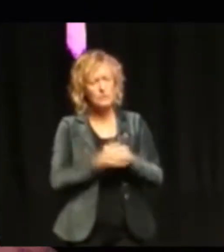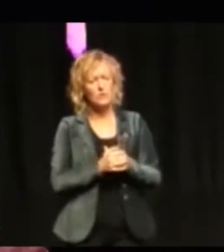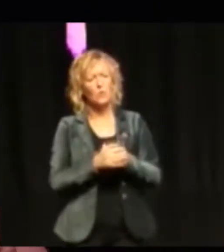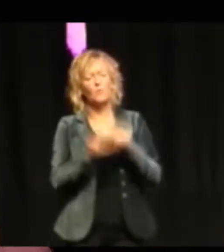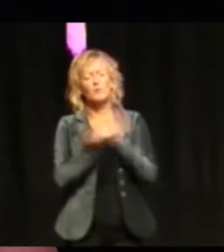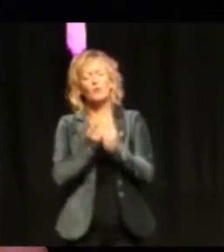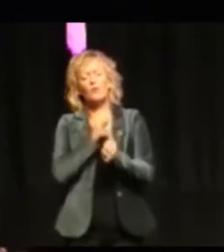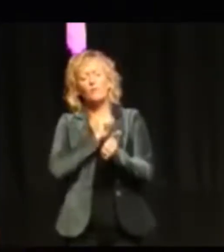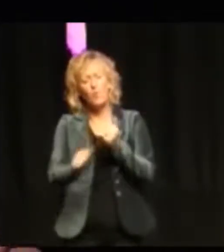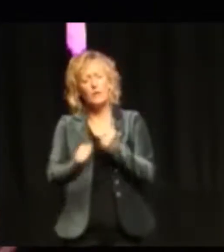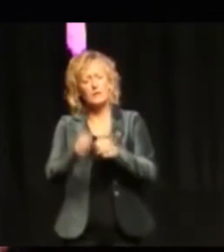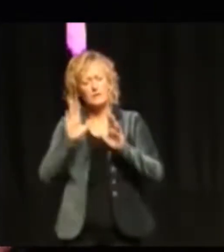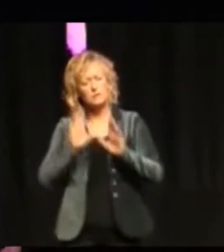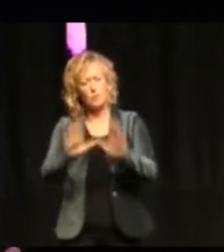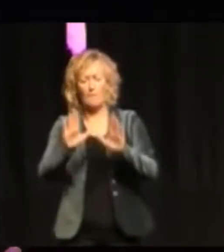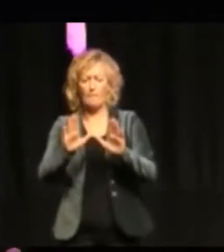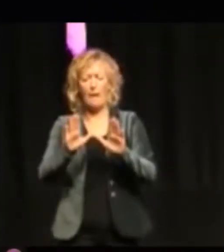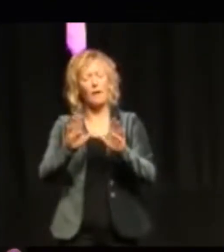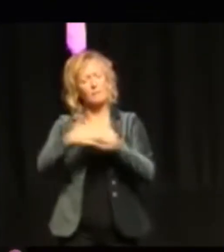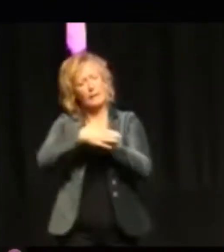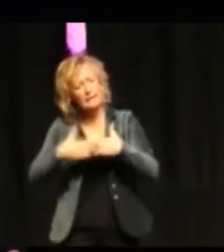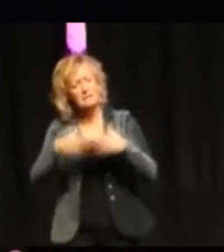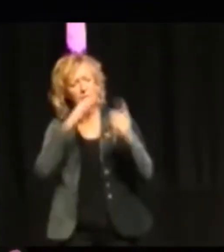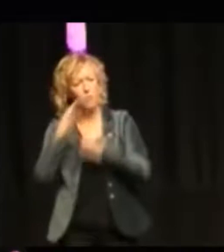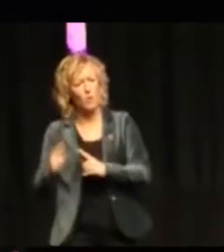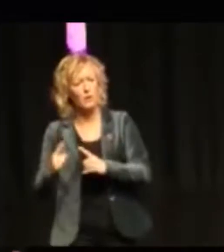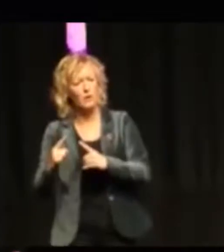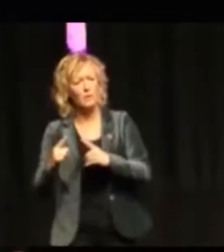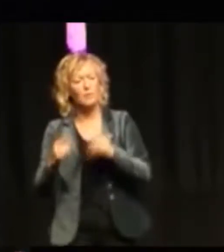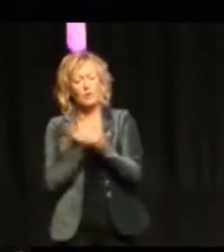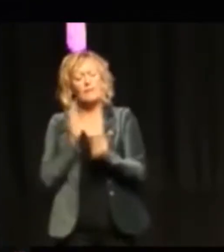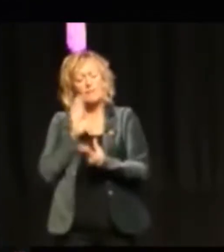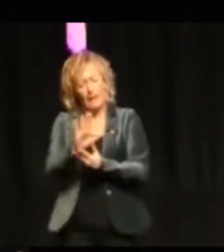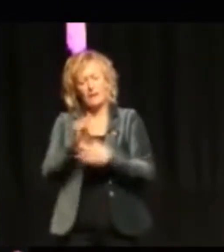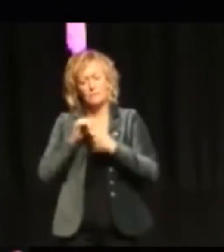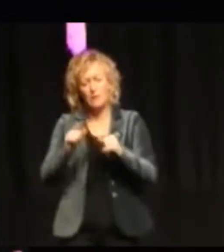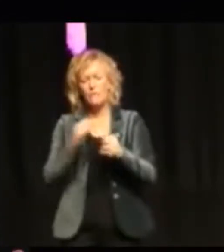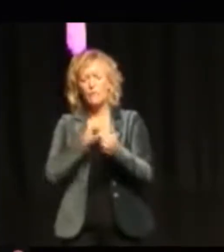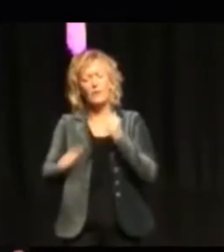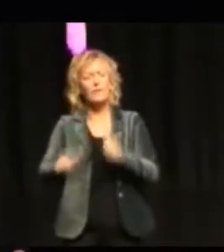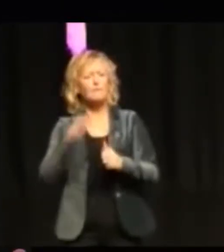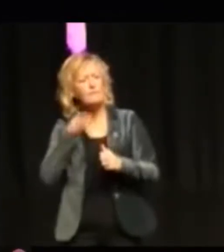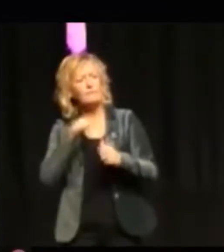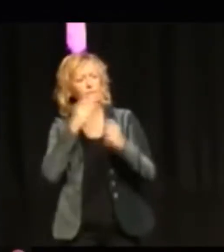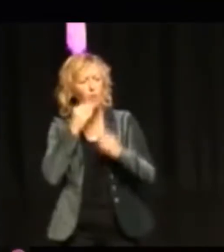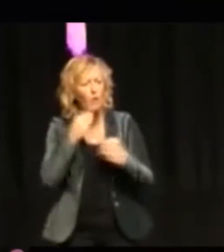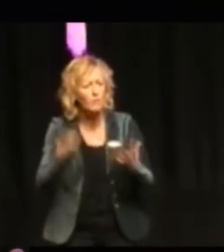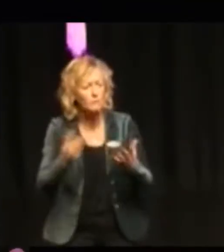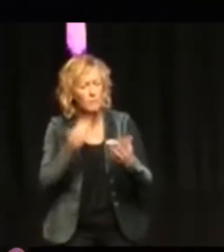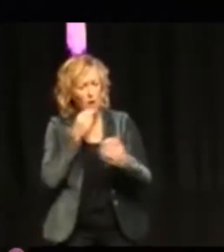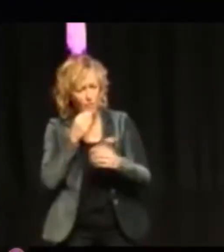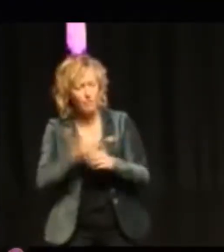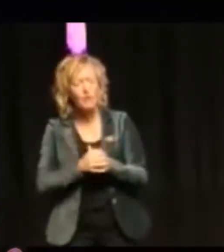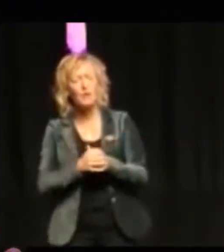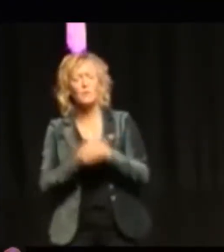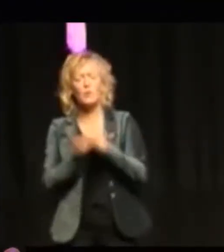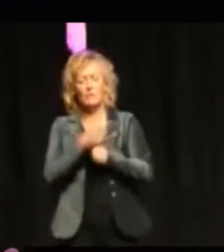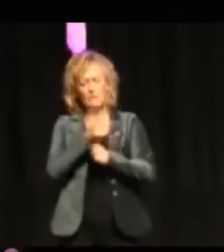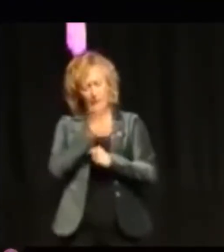take actions that make people sick. They have a duty not to poison the food. They have a duty not to do things